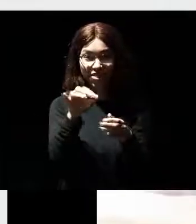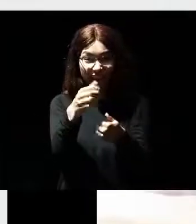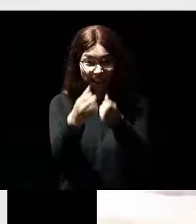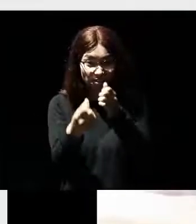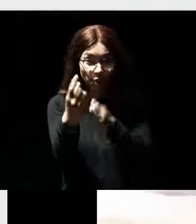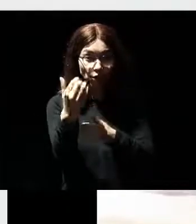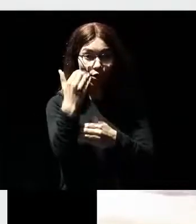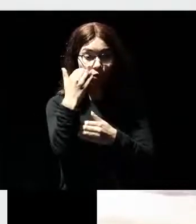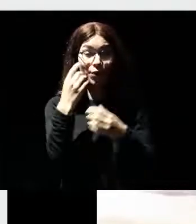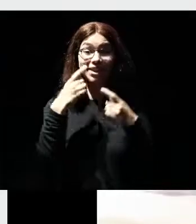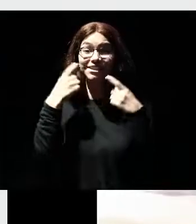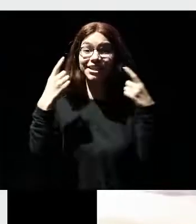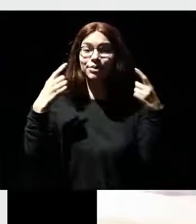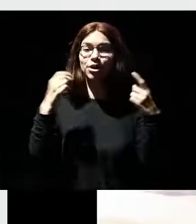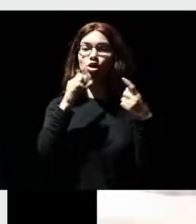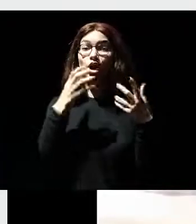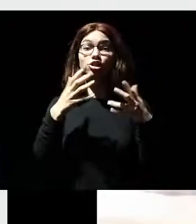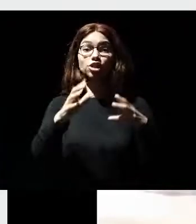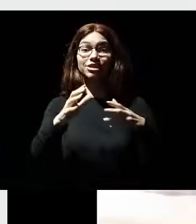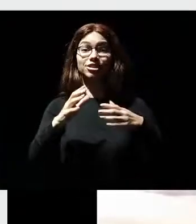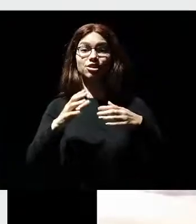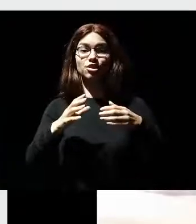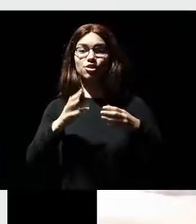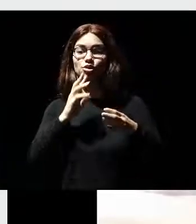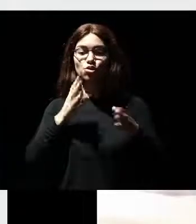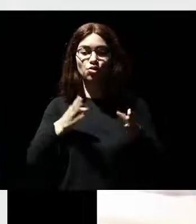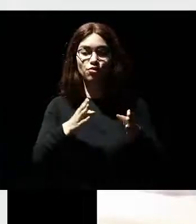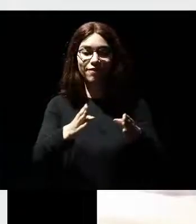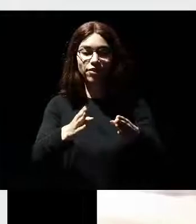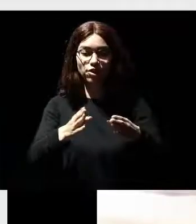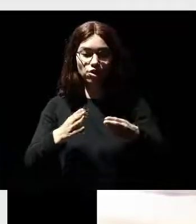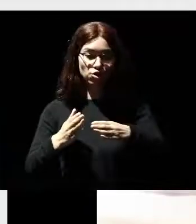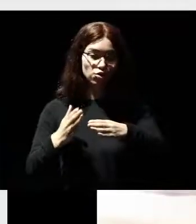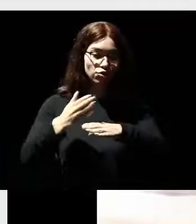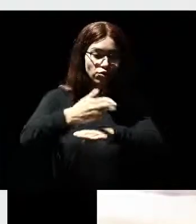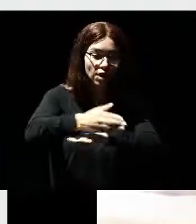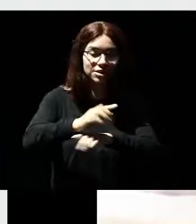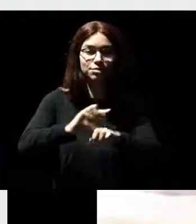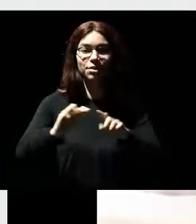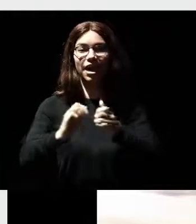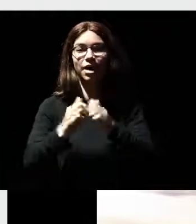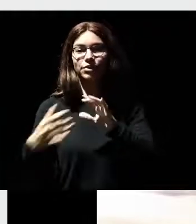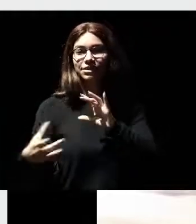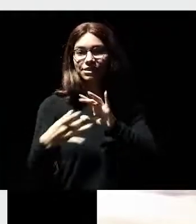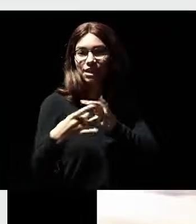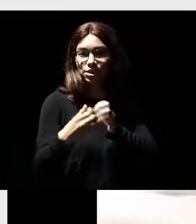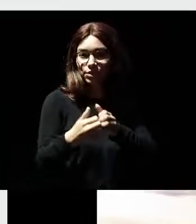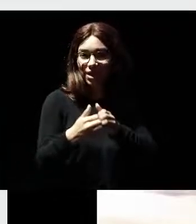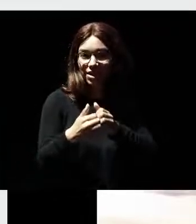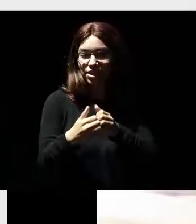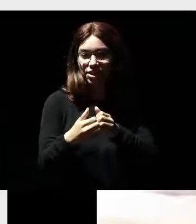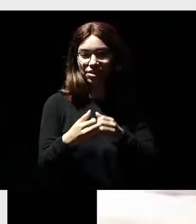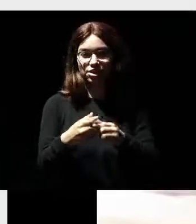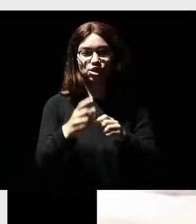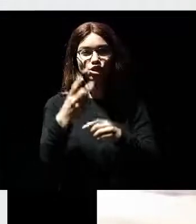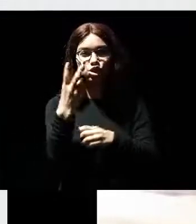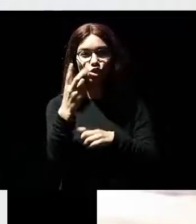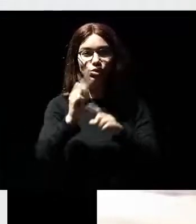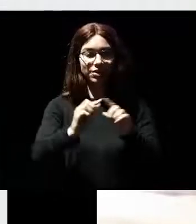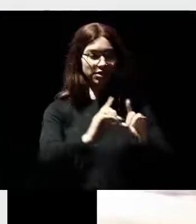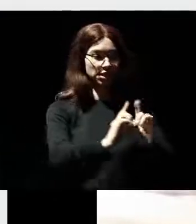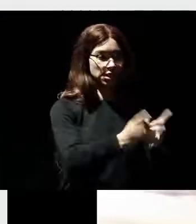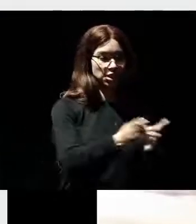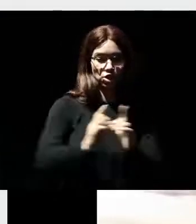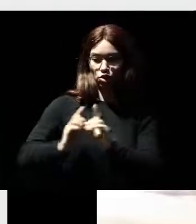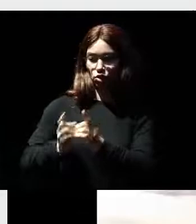and celebrate not just the crossing of the river, but actually the knitting together of these different districts in the